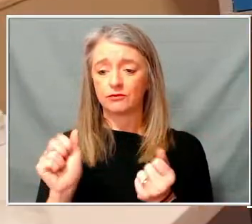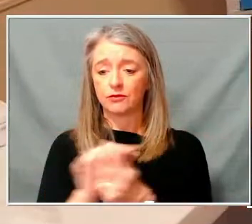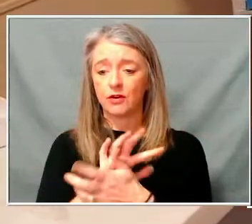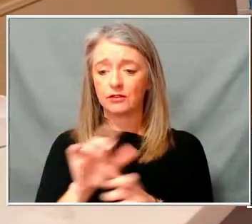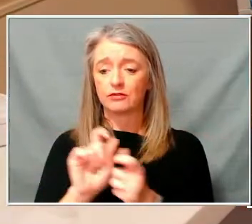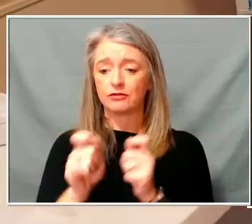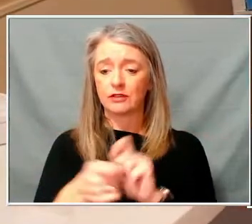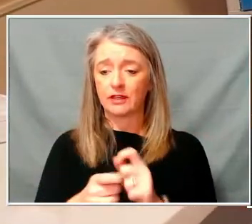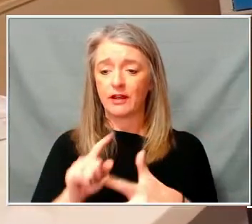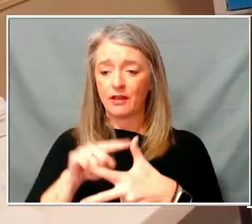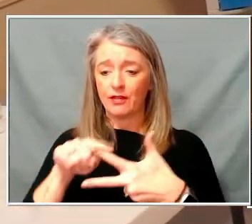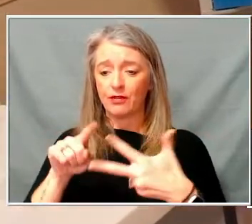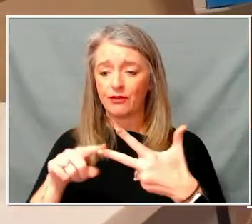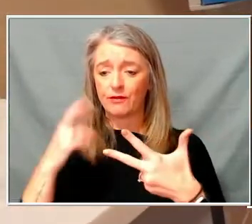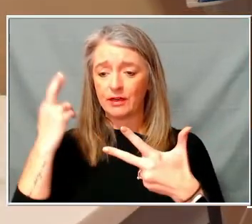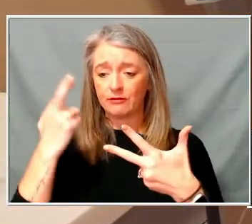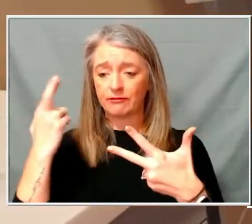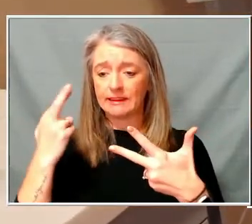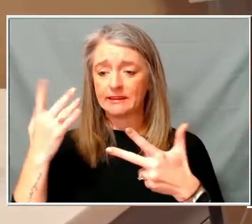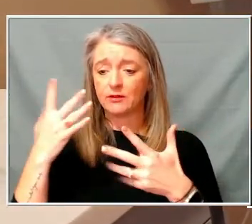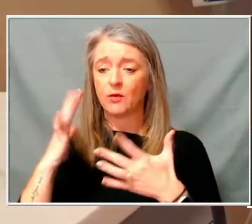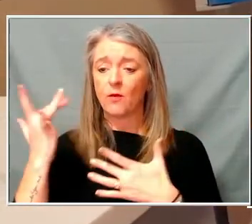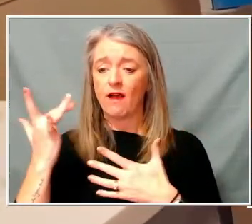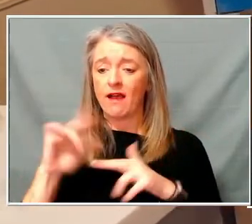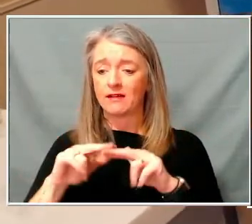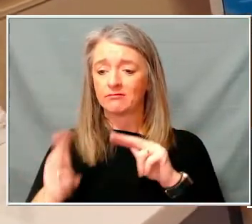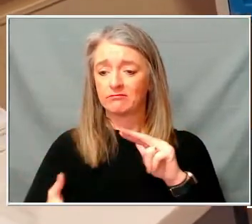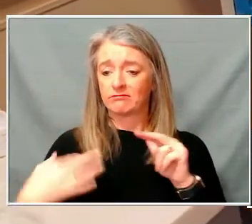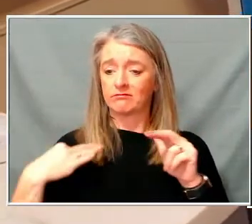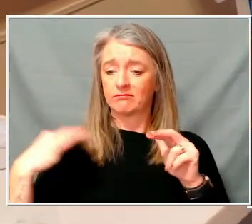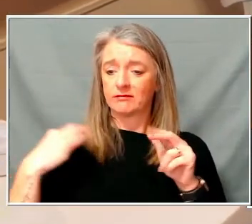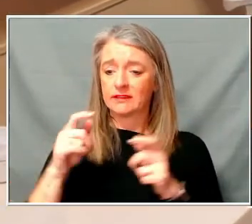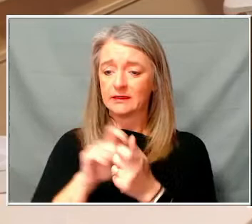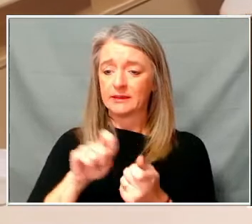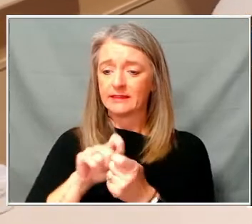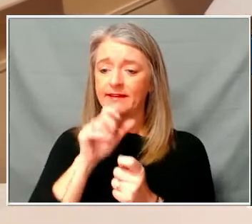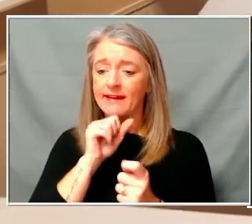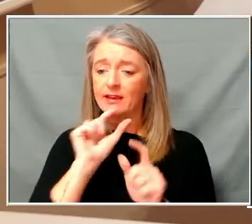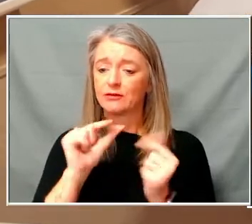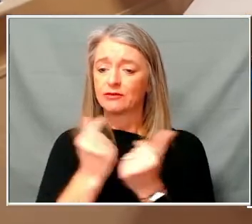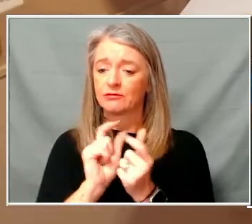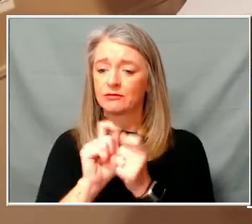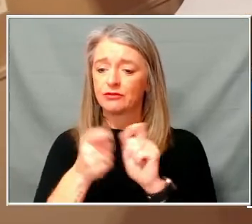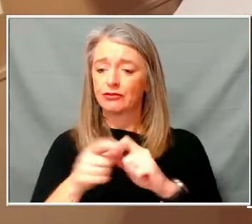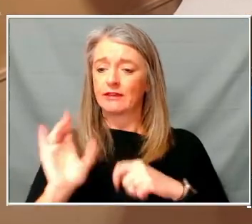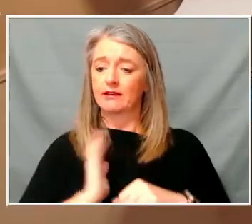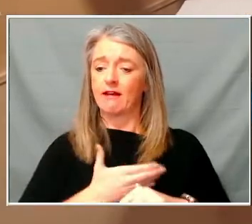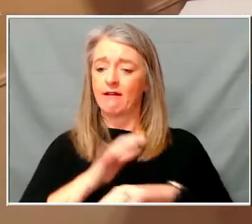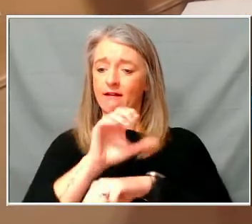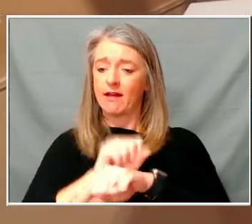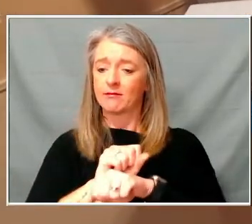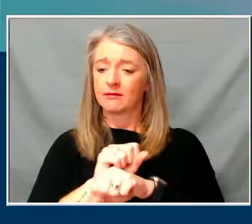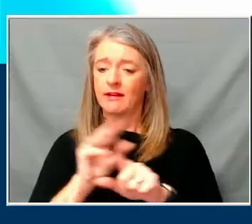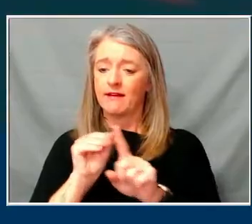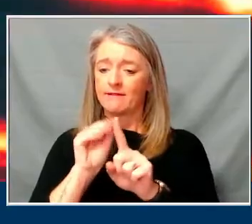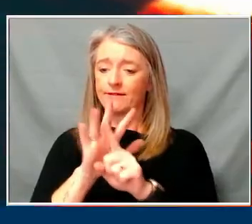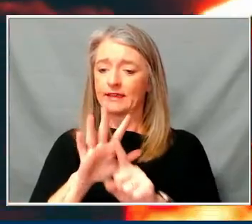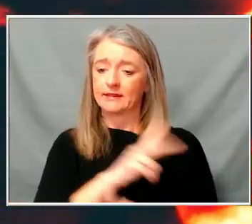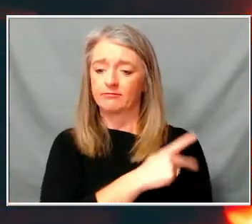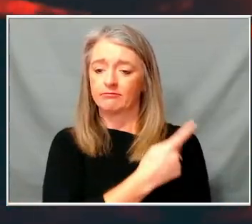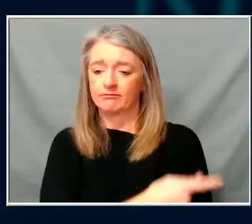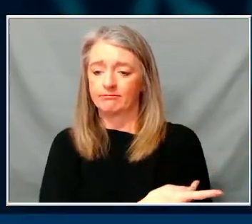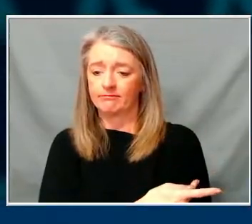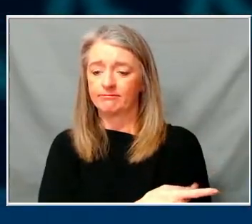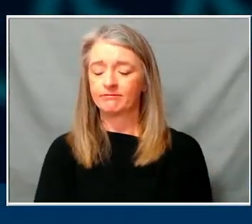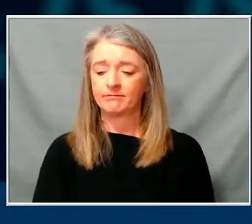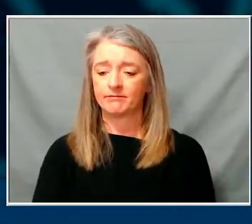to the drop in numbers in one specific age group and how a change in our habits has affected patients.